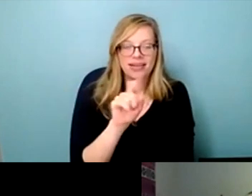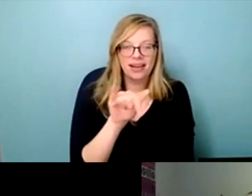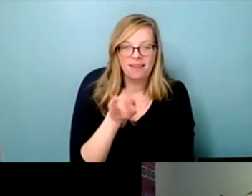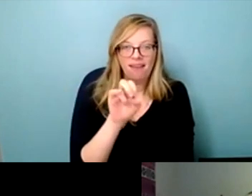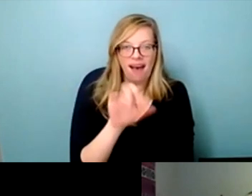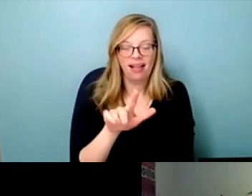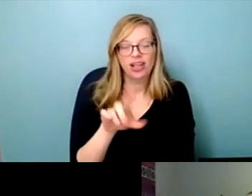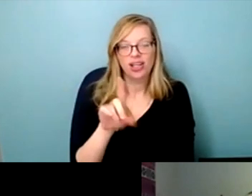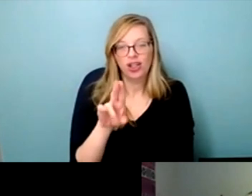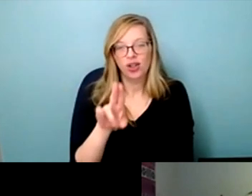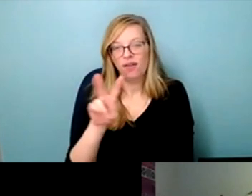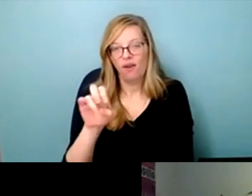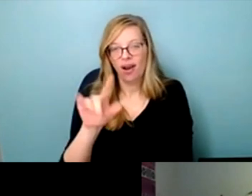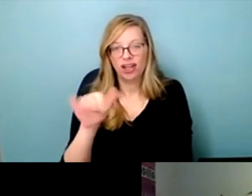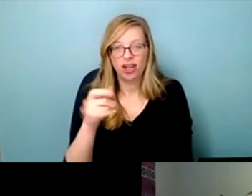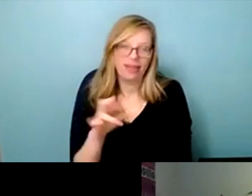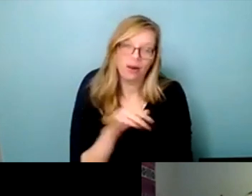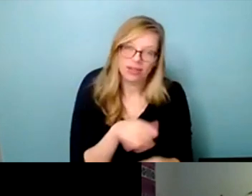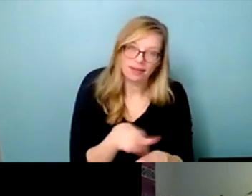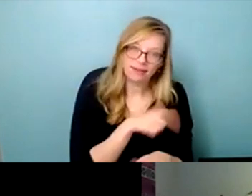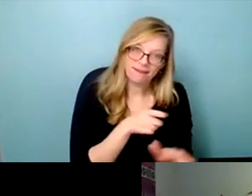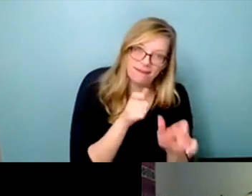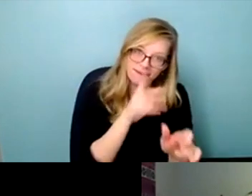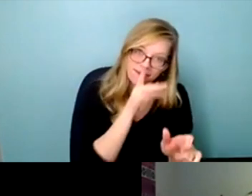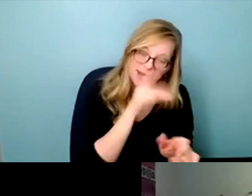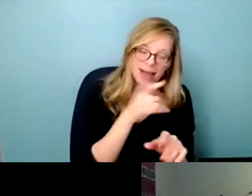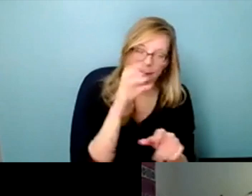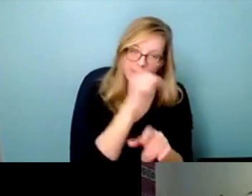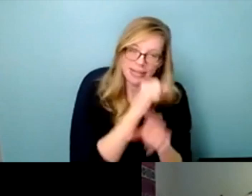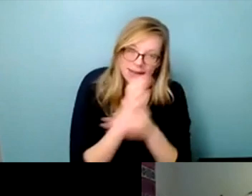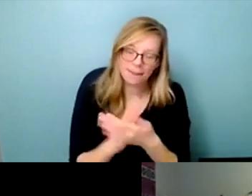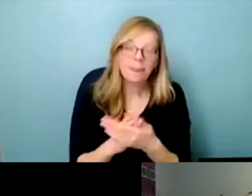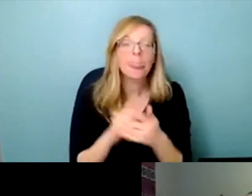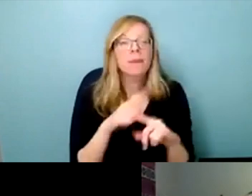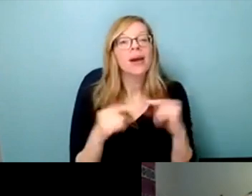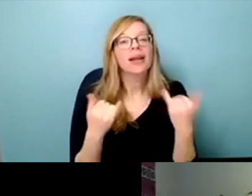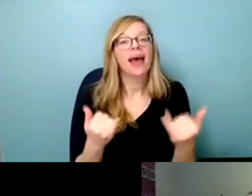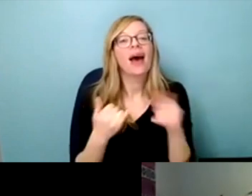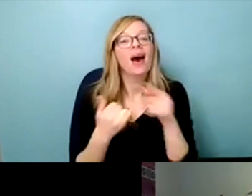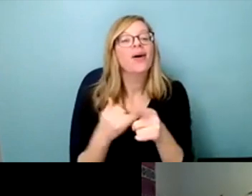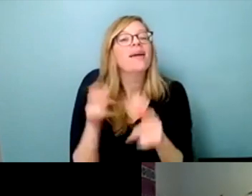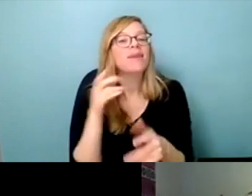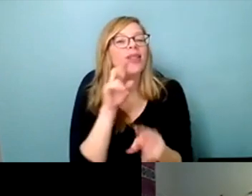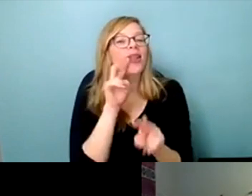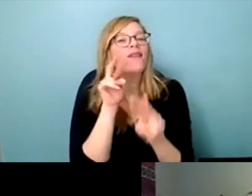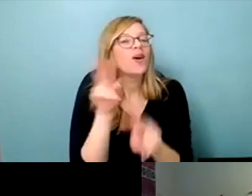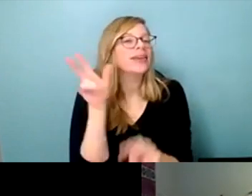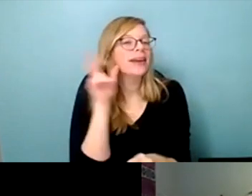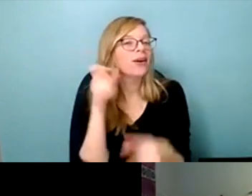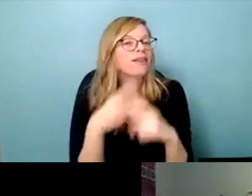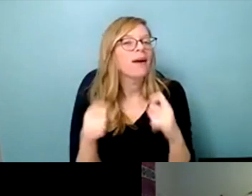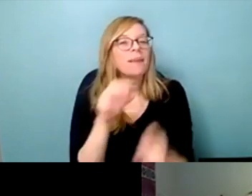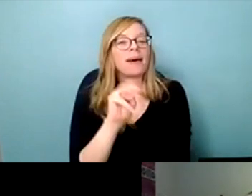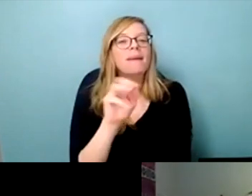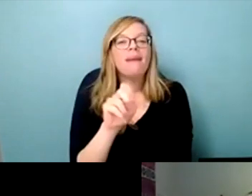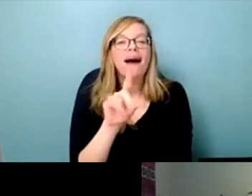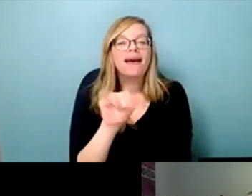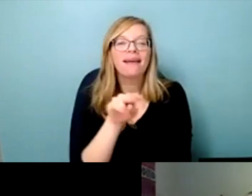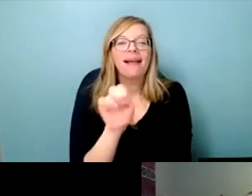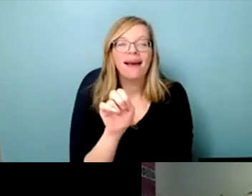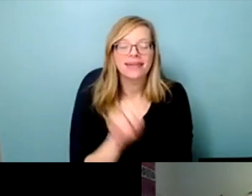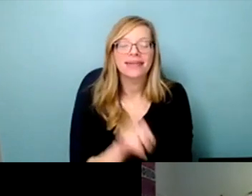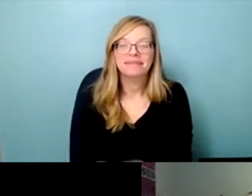any further ado, I look forward to hearing from Madeline, as so many others in this country have gotten to in the past.